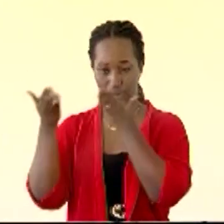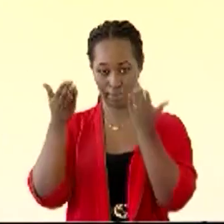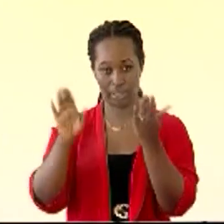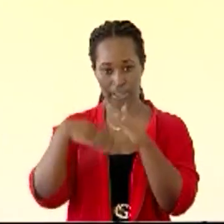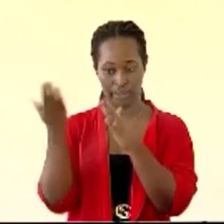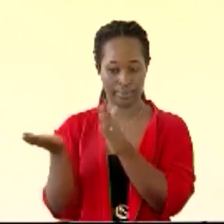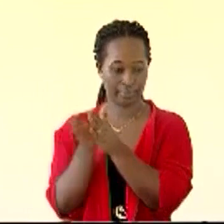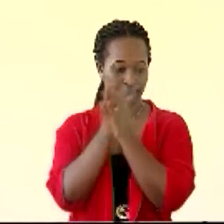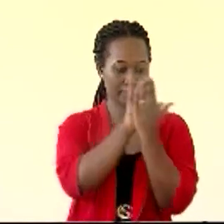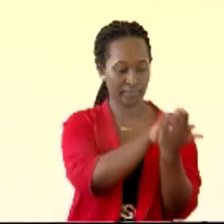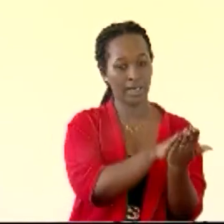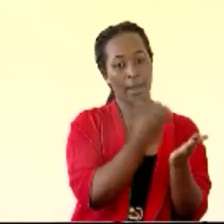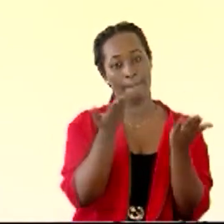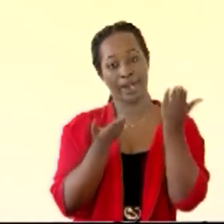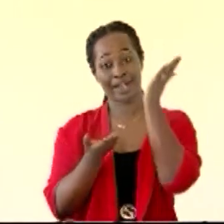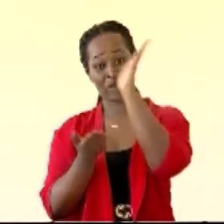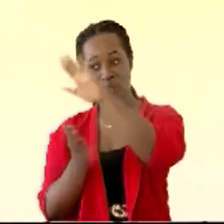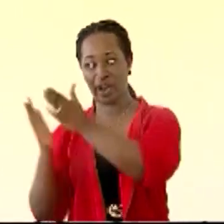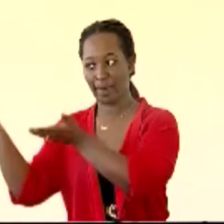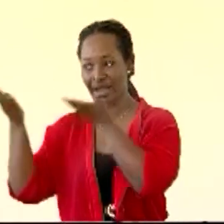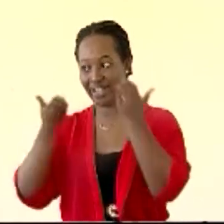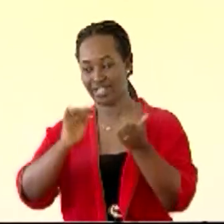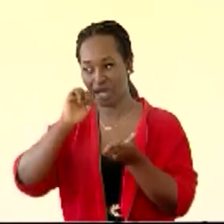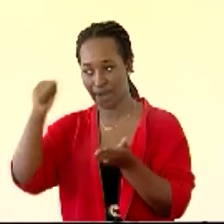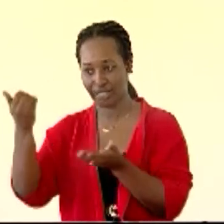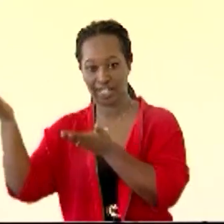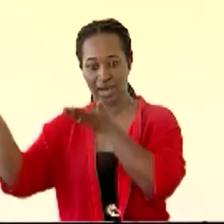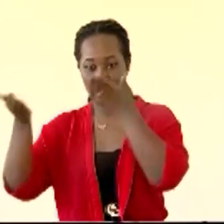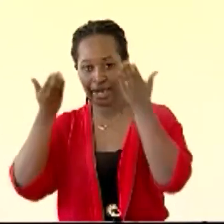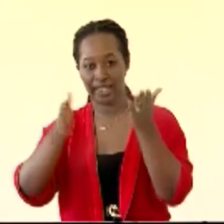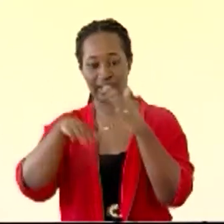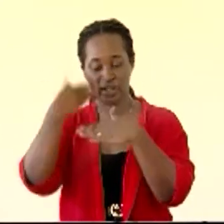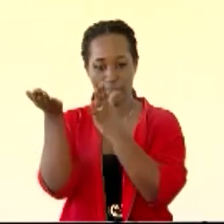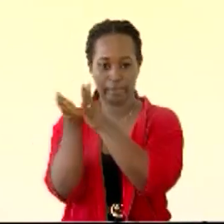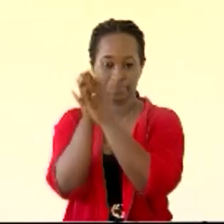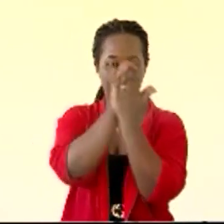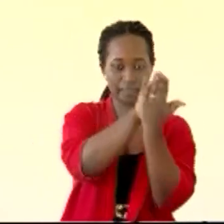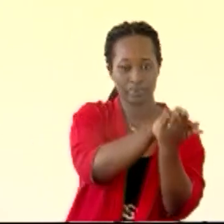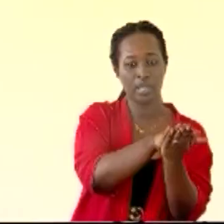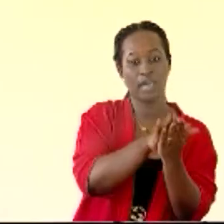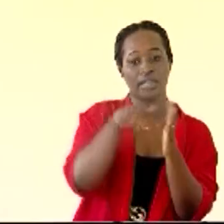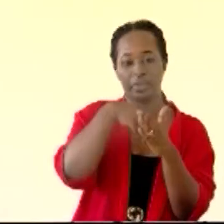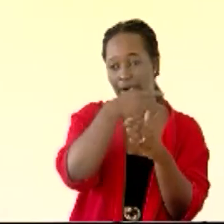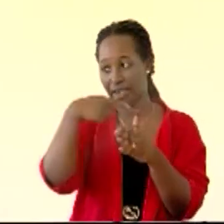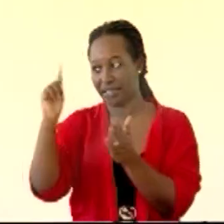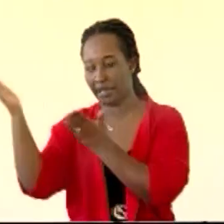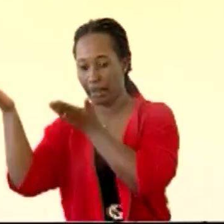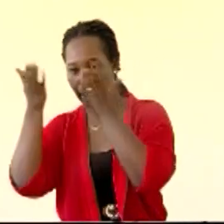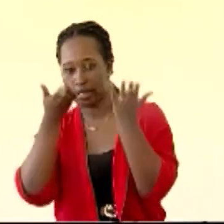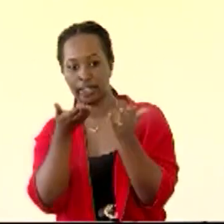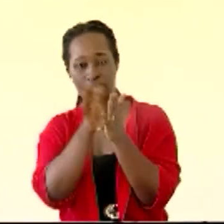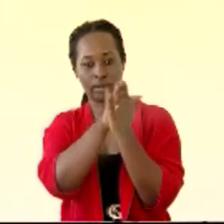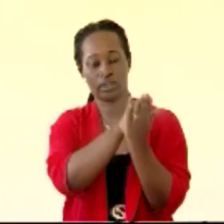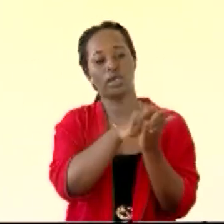and receive more, hand it over, until we have all our 6 carbon atoms fixed into